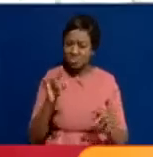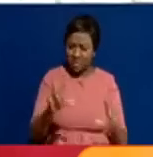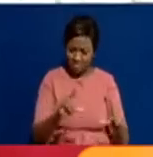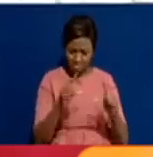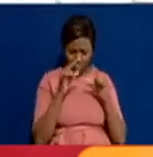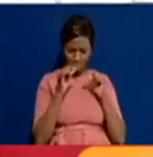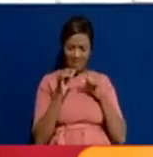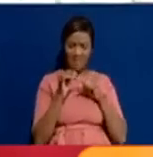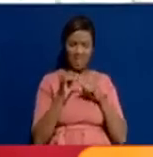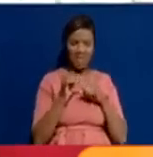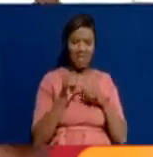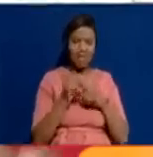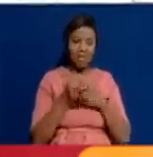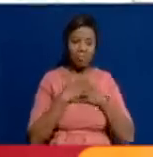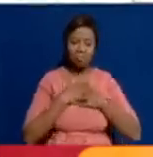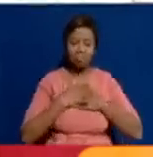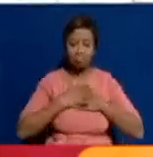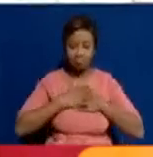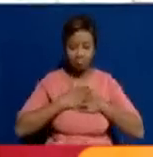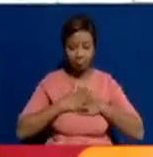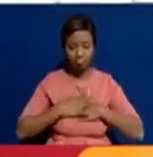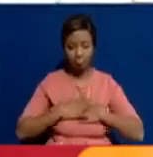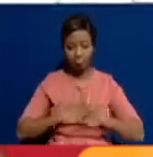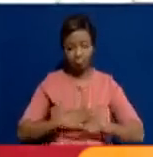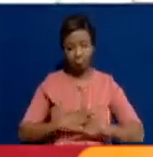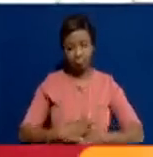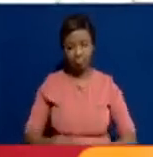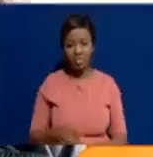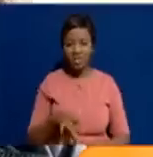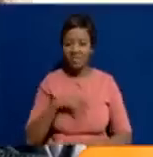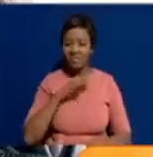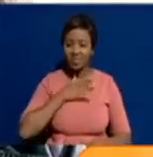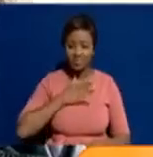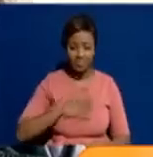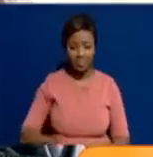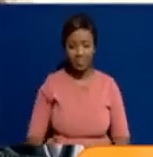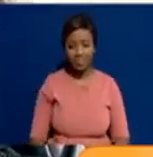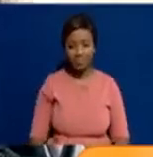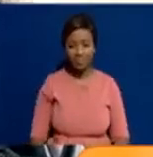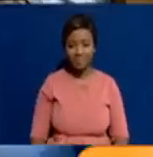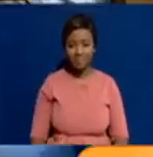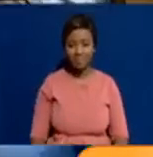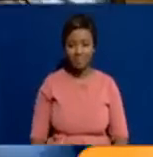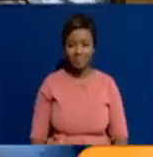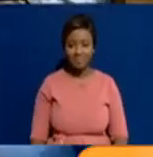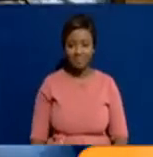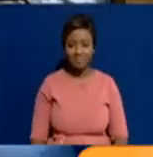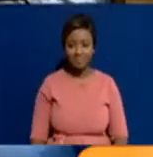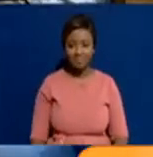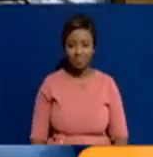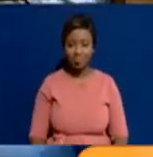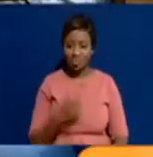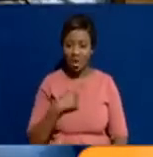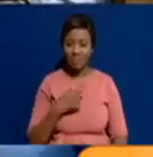she kind of like lifted a burden that was weighing heavy on me. He now had a solid support